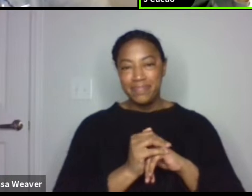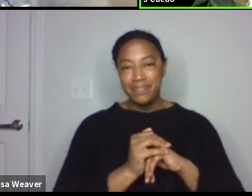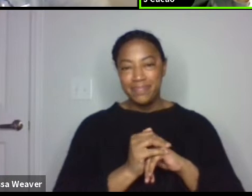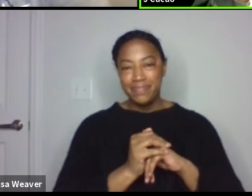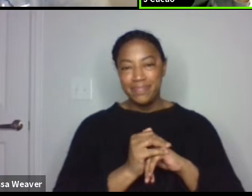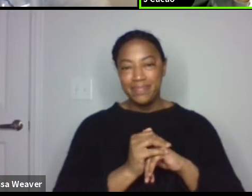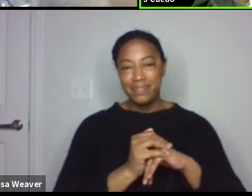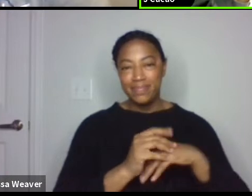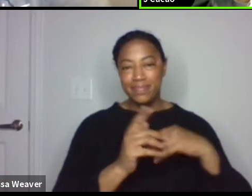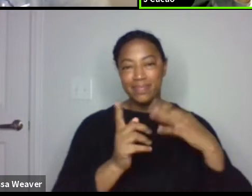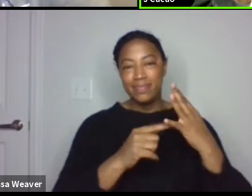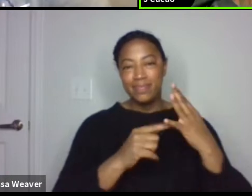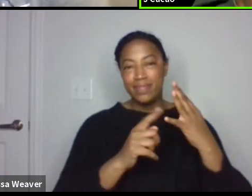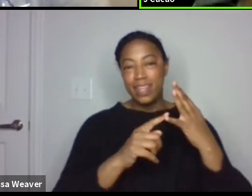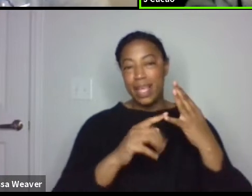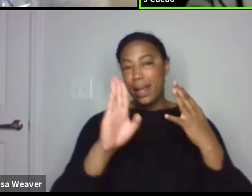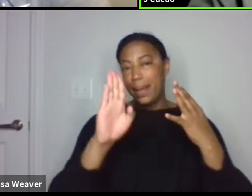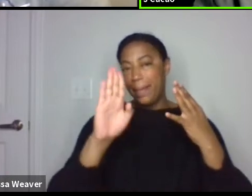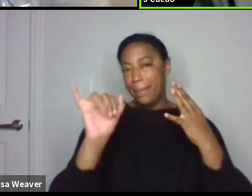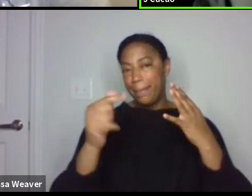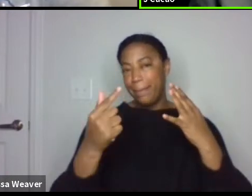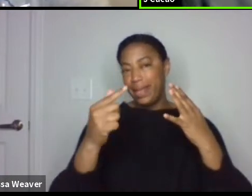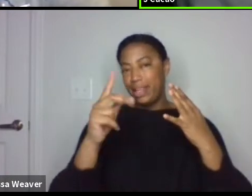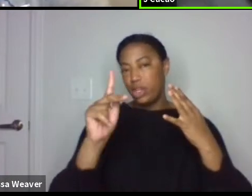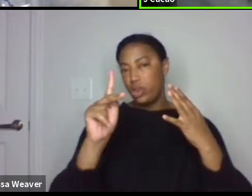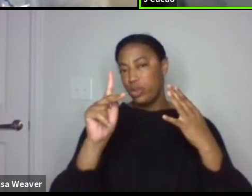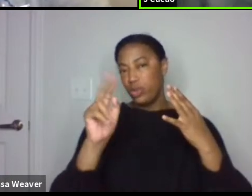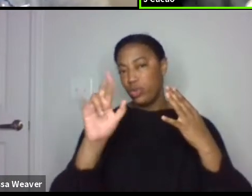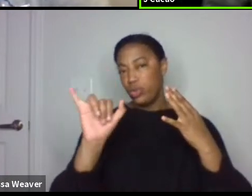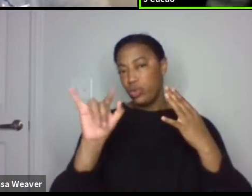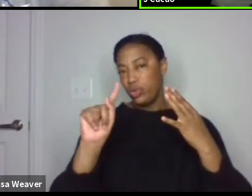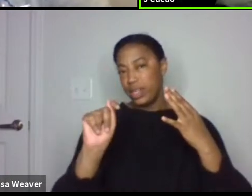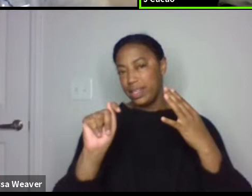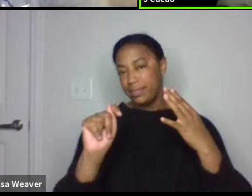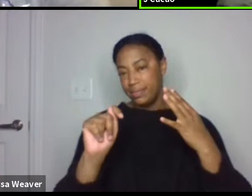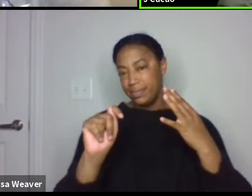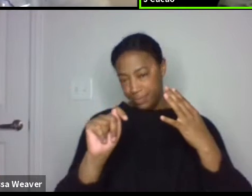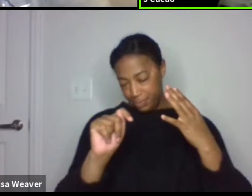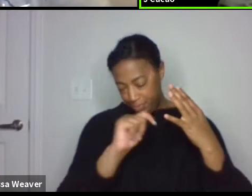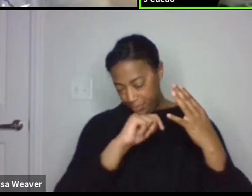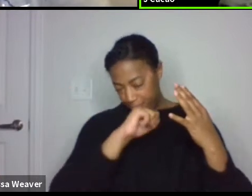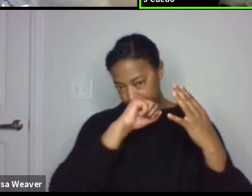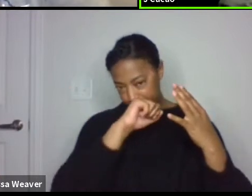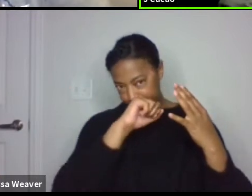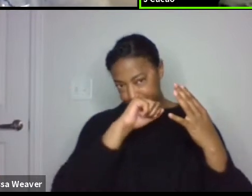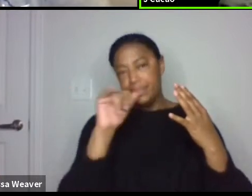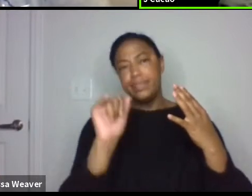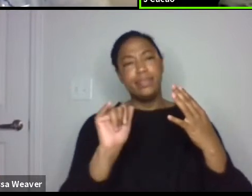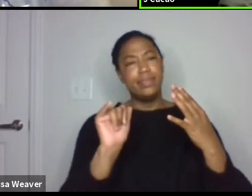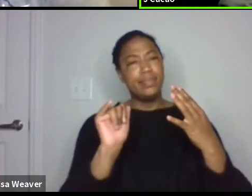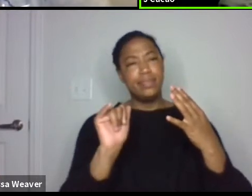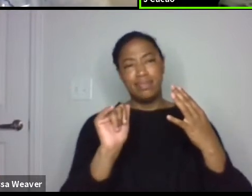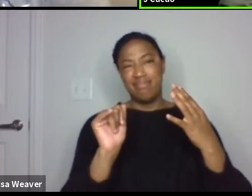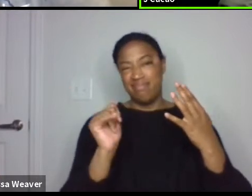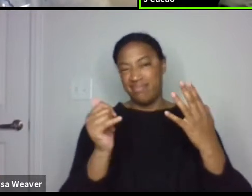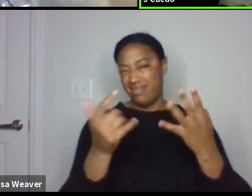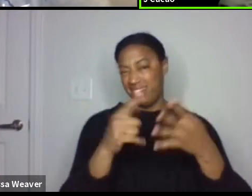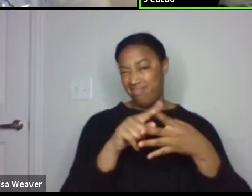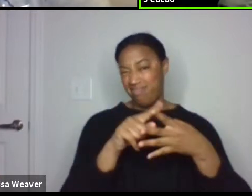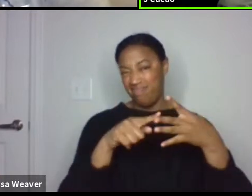Been listening to some Big Crit, a little bit of Big Crit. I mean, that's pretty much it for